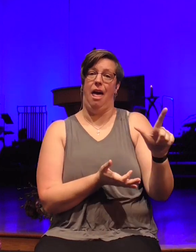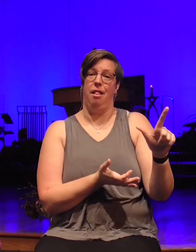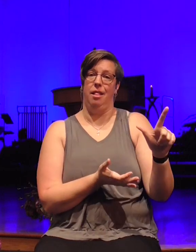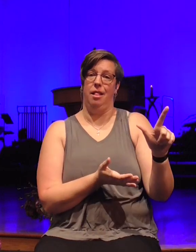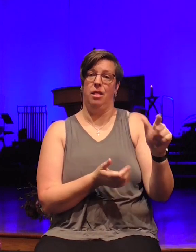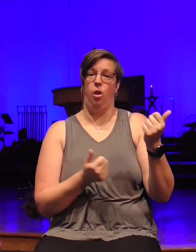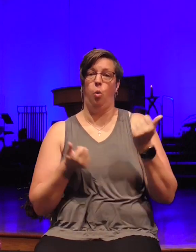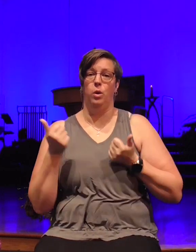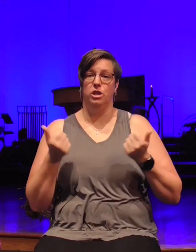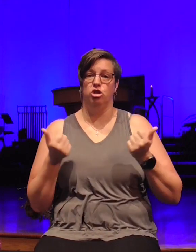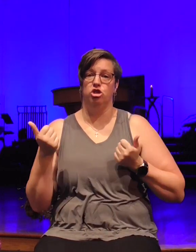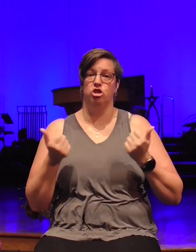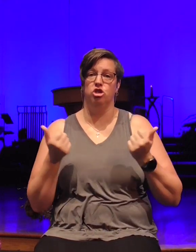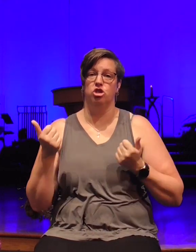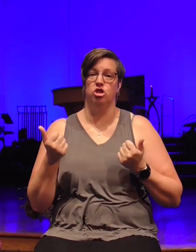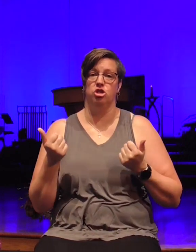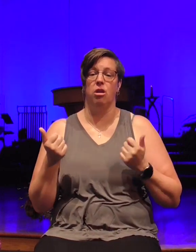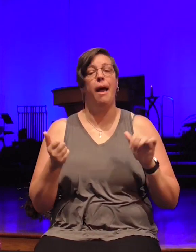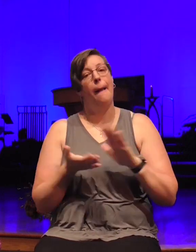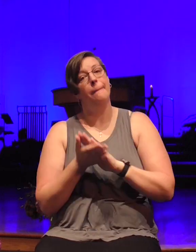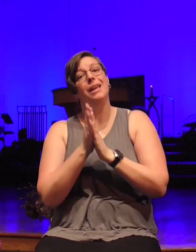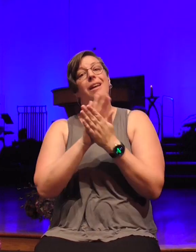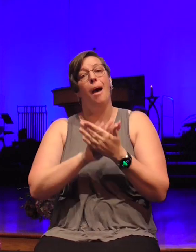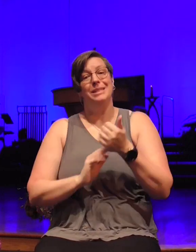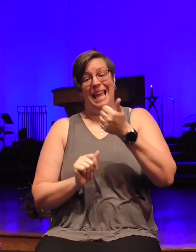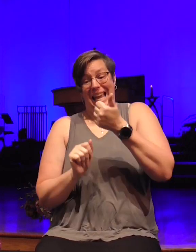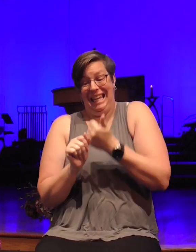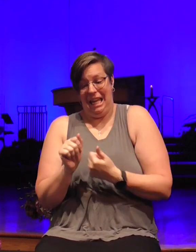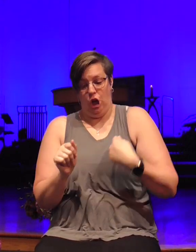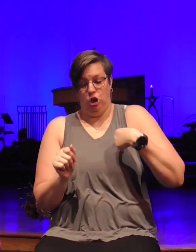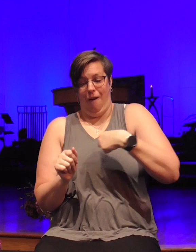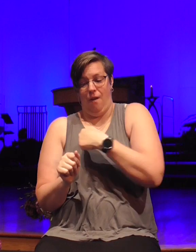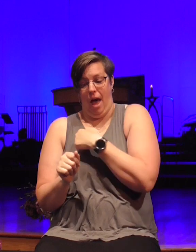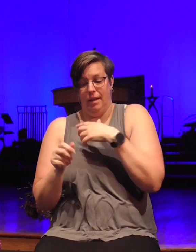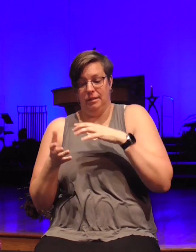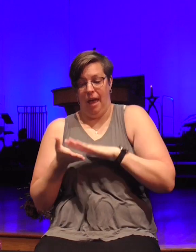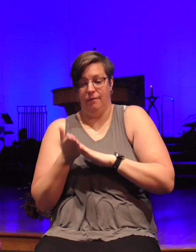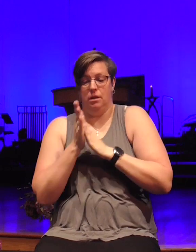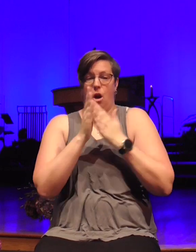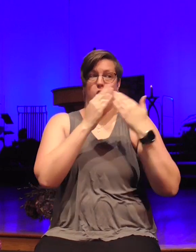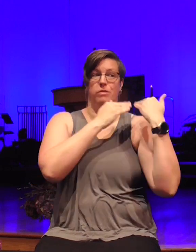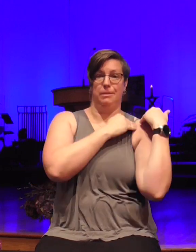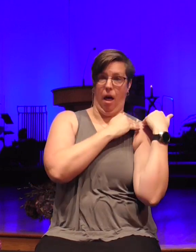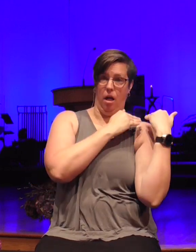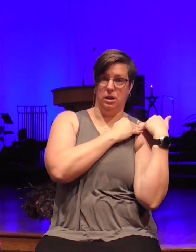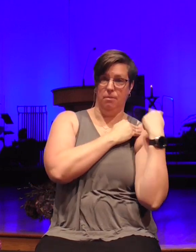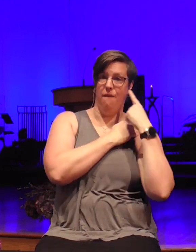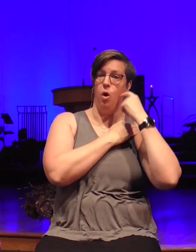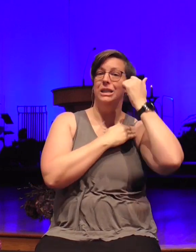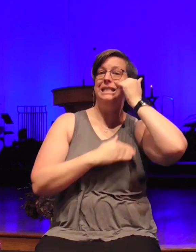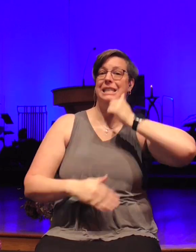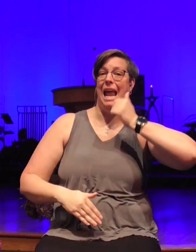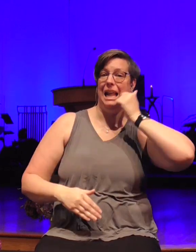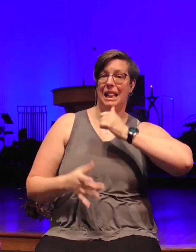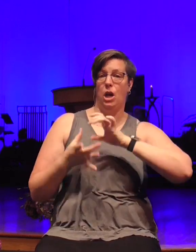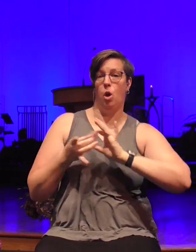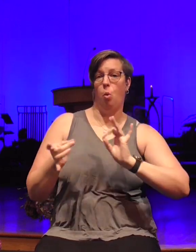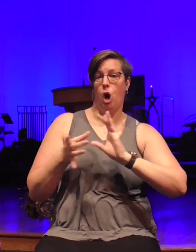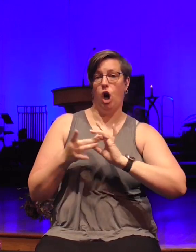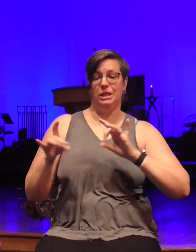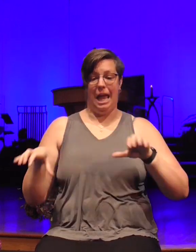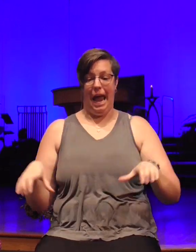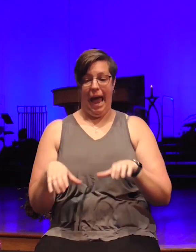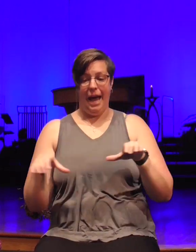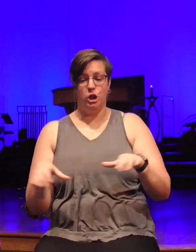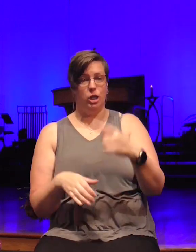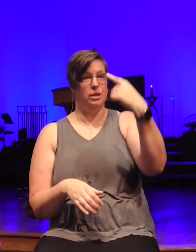it becomes that each one of us has to start taking responsibility for our daily words,